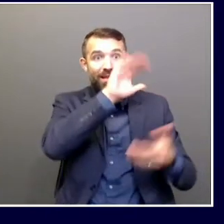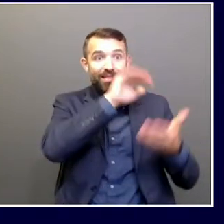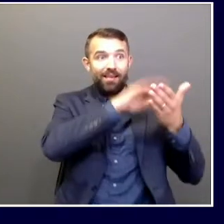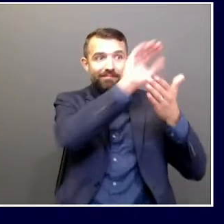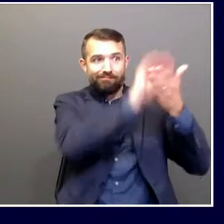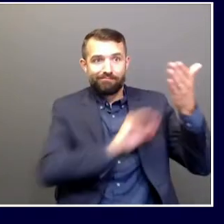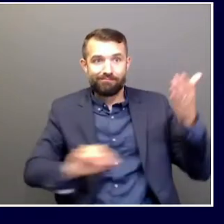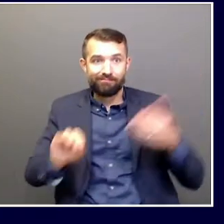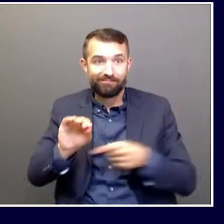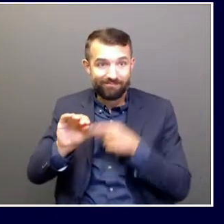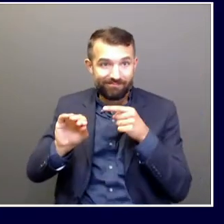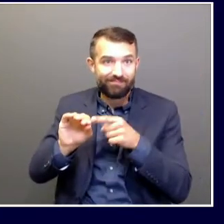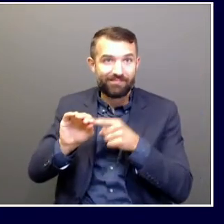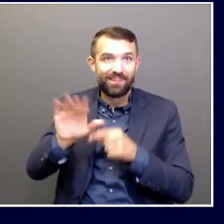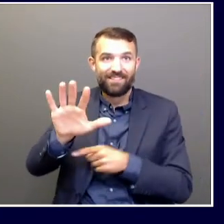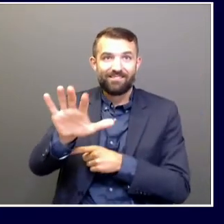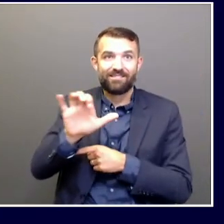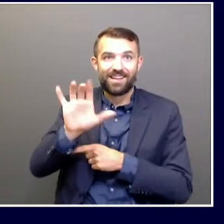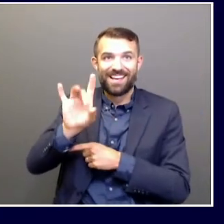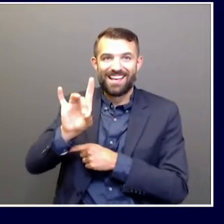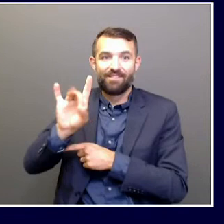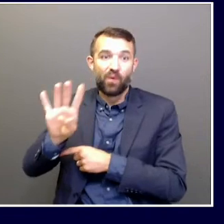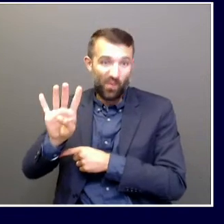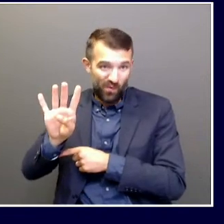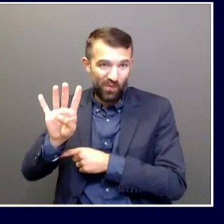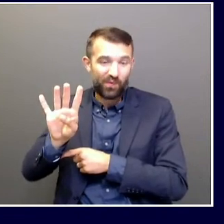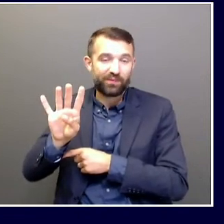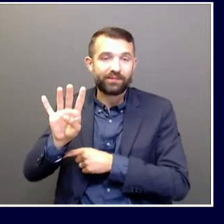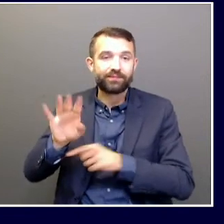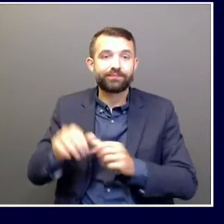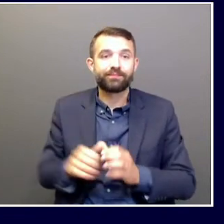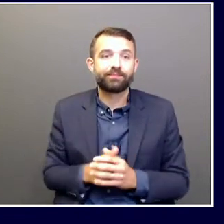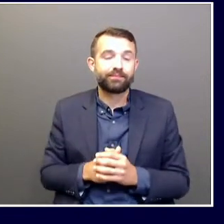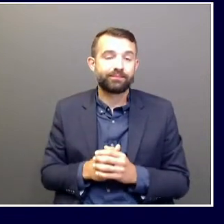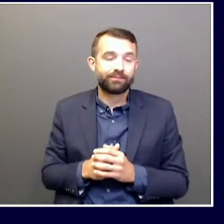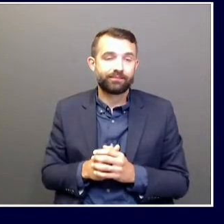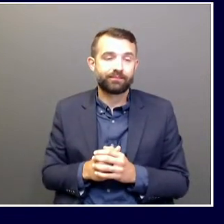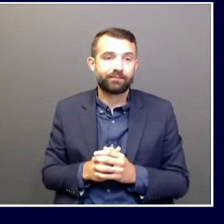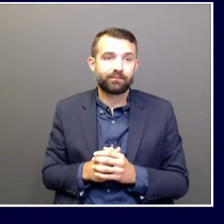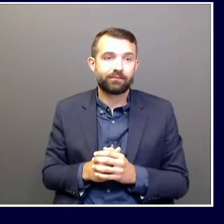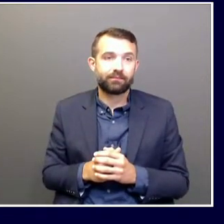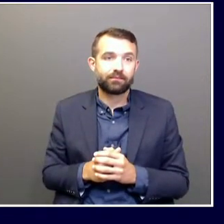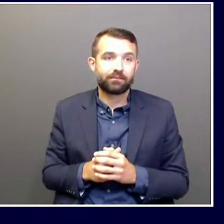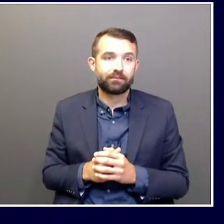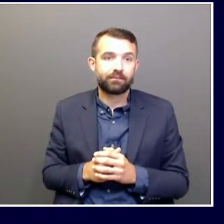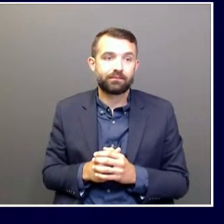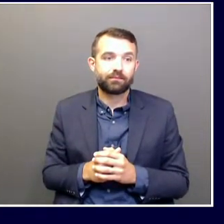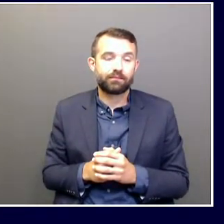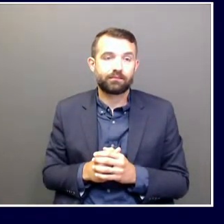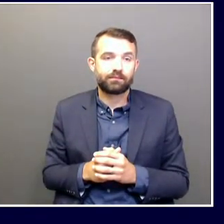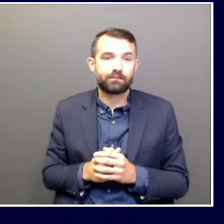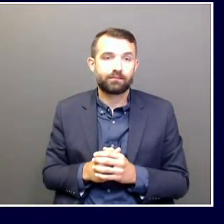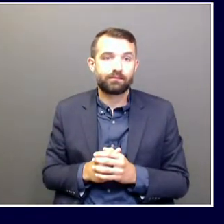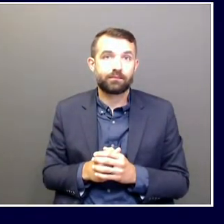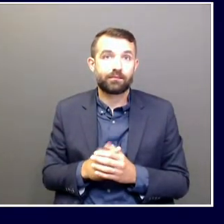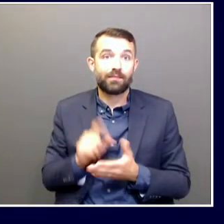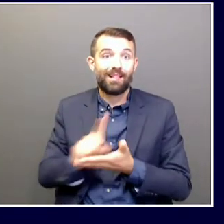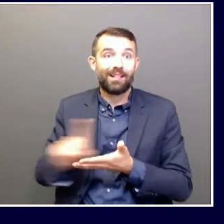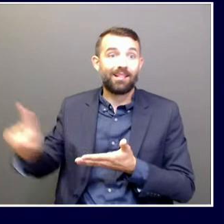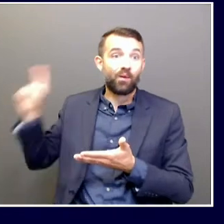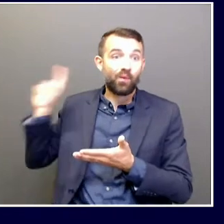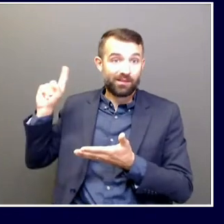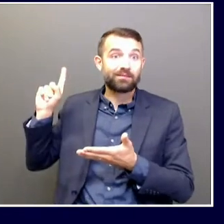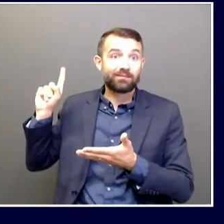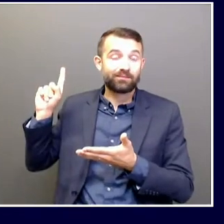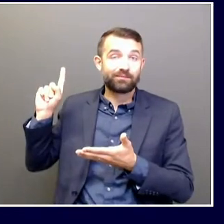at 584 PCR tests for every 100,000 people. 1 week ago, that number was at